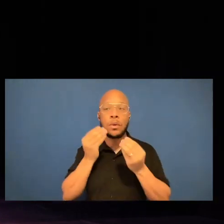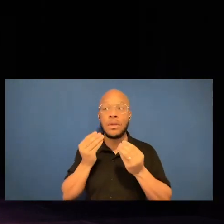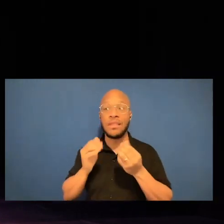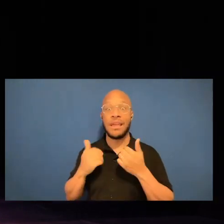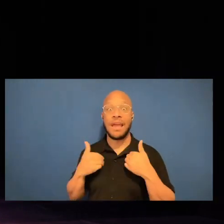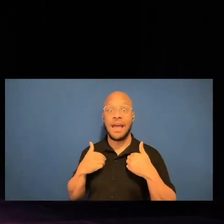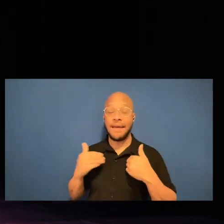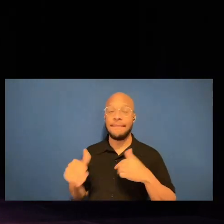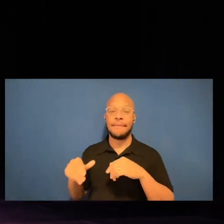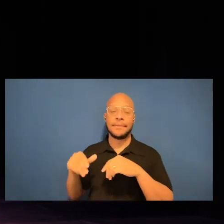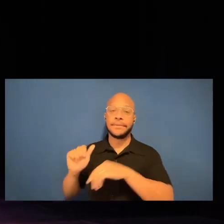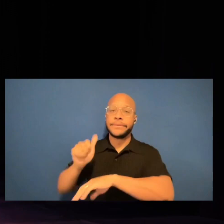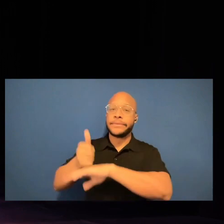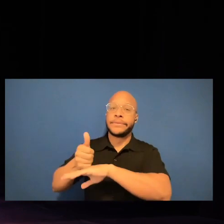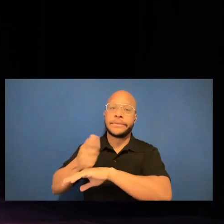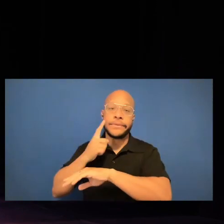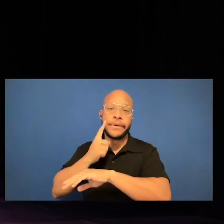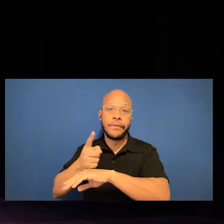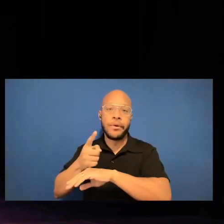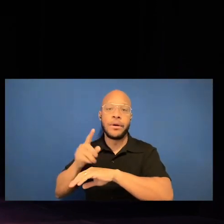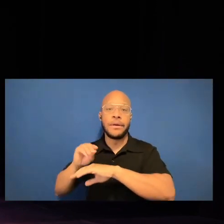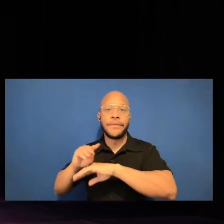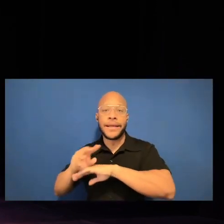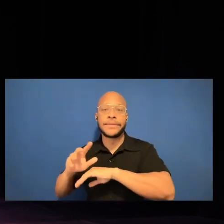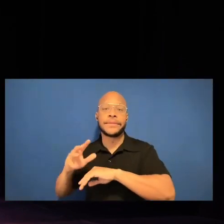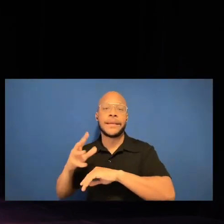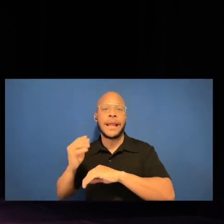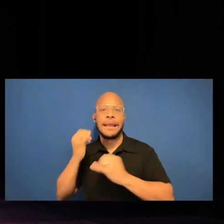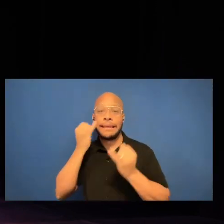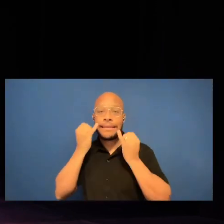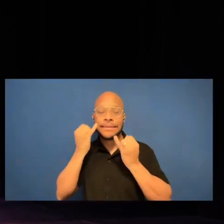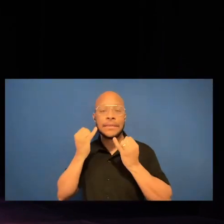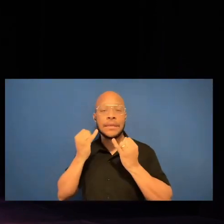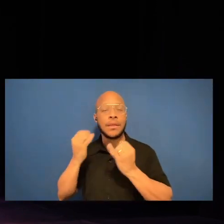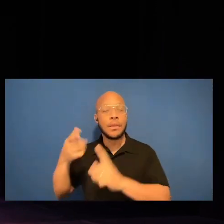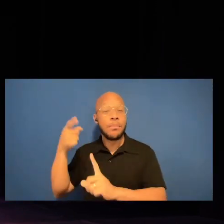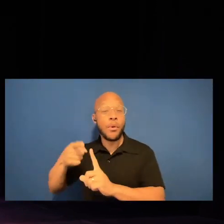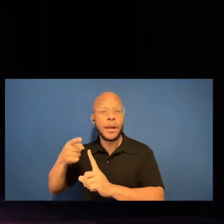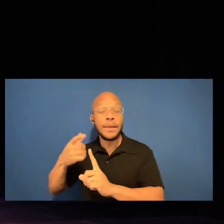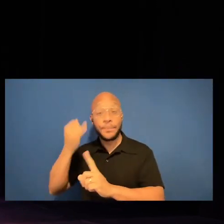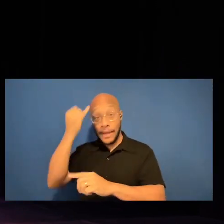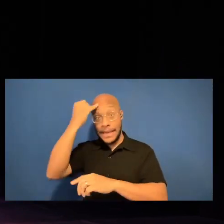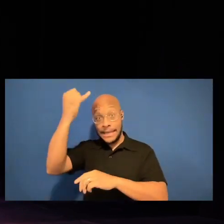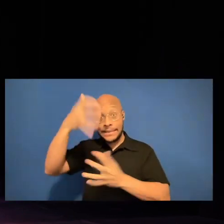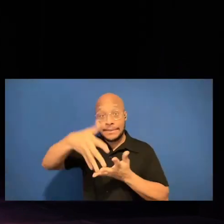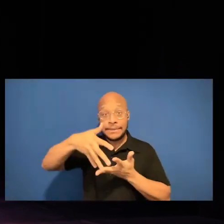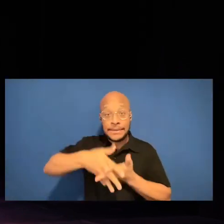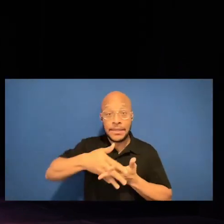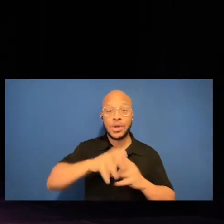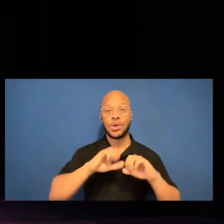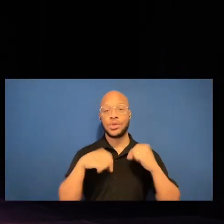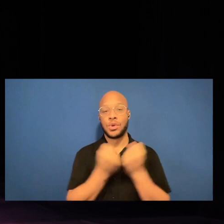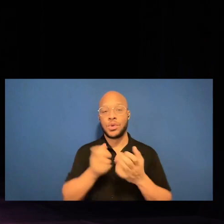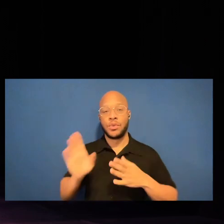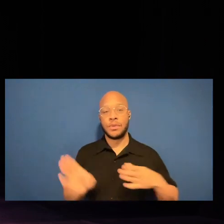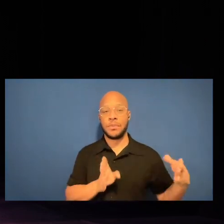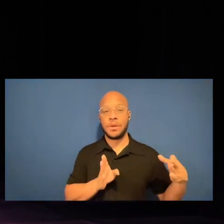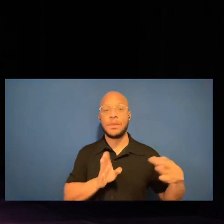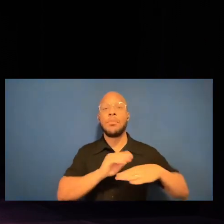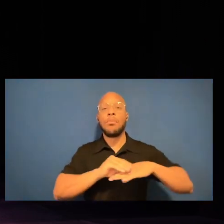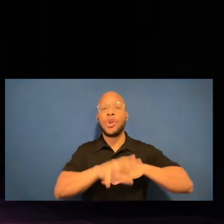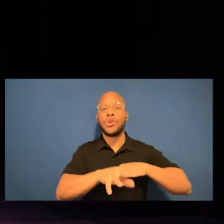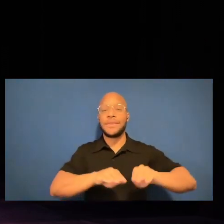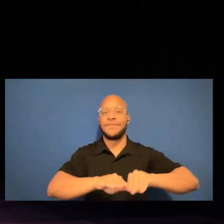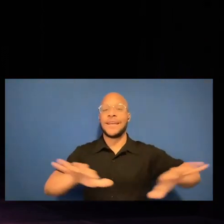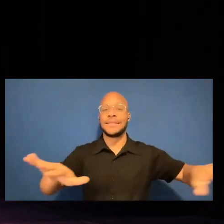simple premise that ideas are embedded in social arrangements, which in turn produce effects, this radically accessible systems